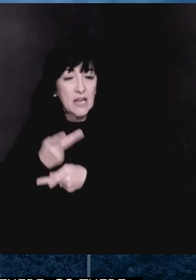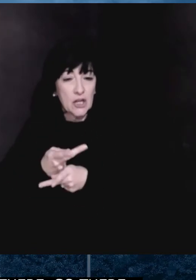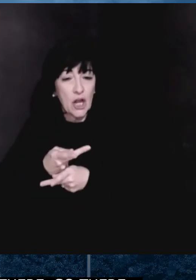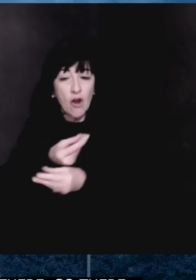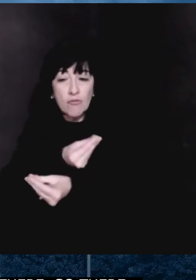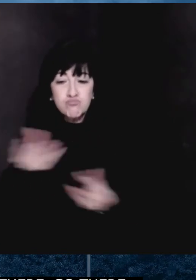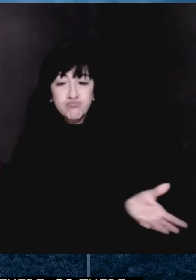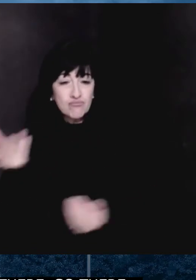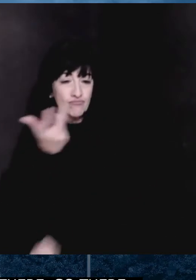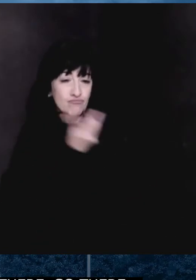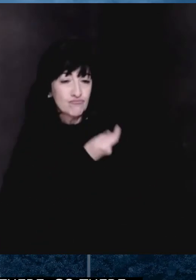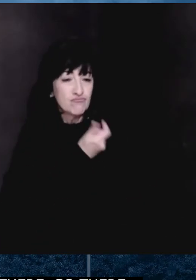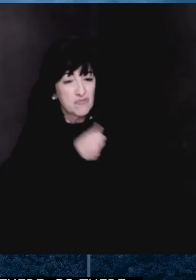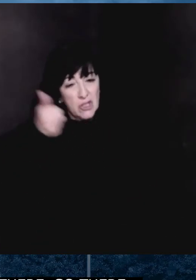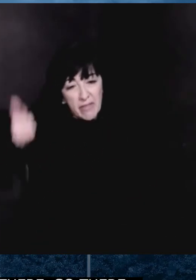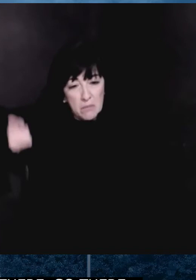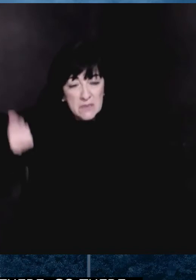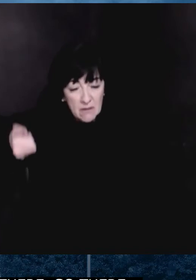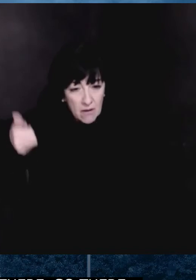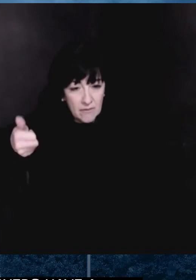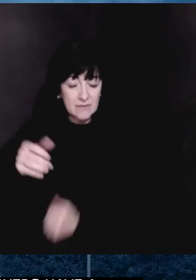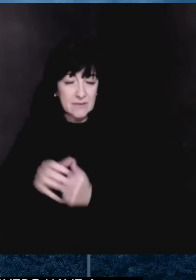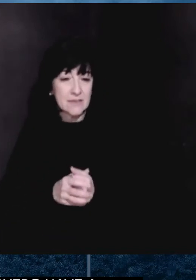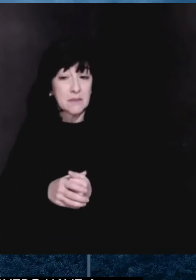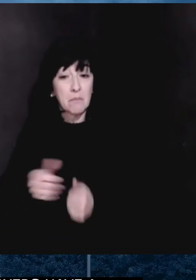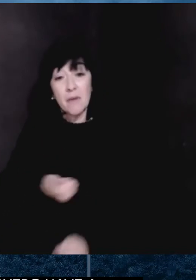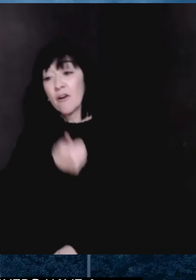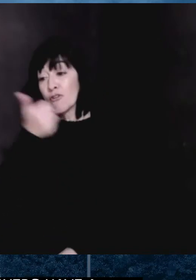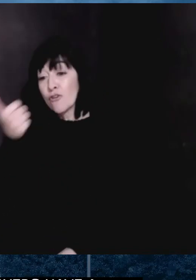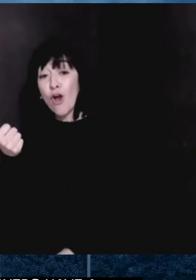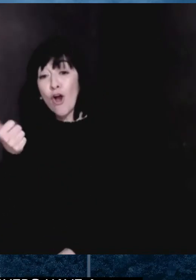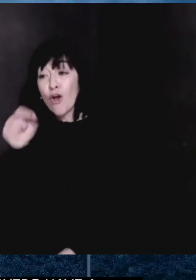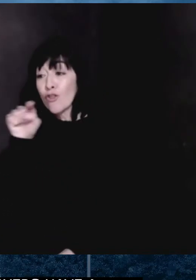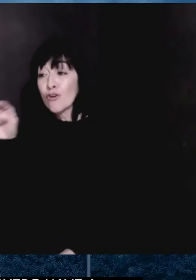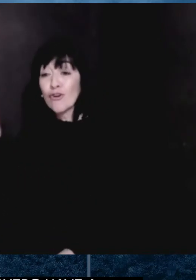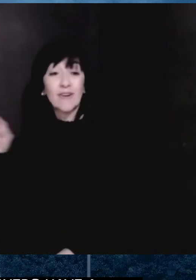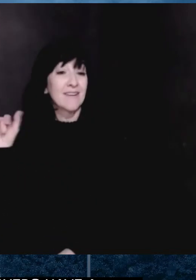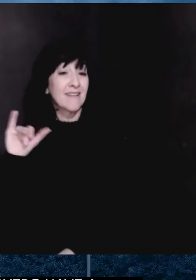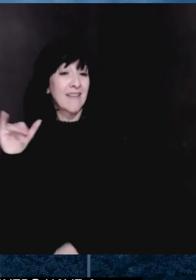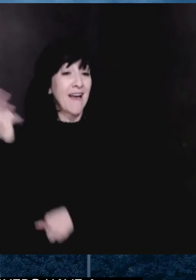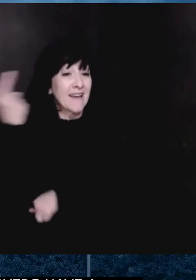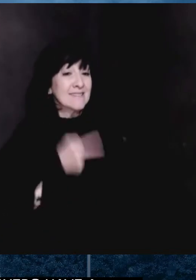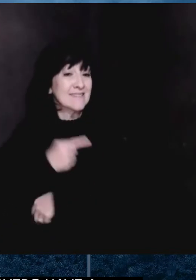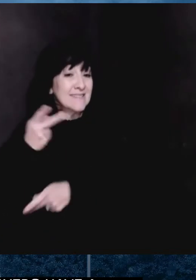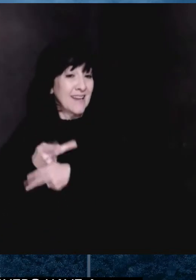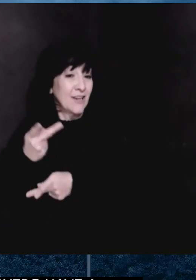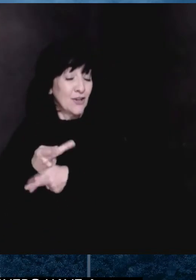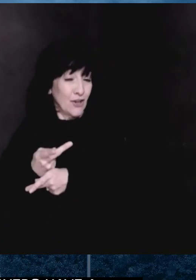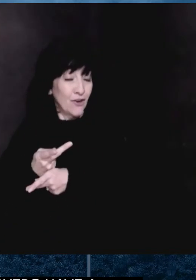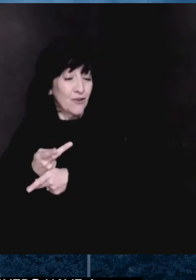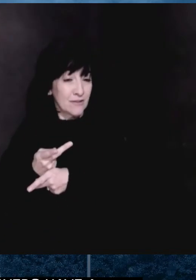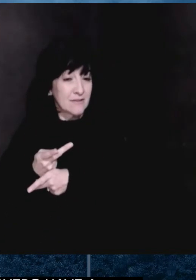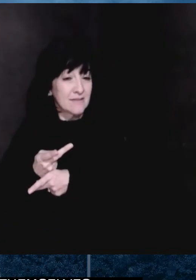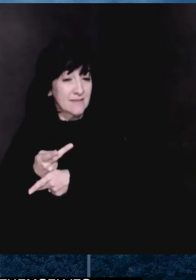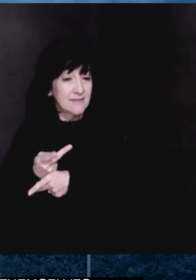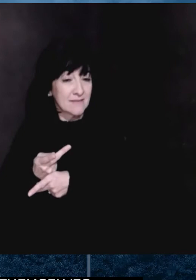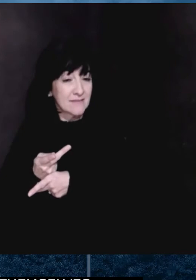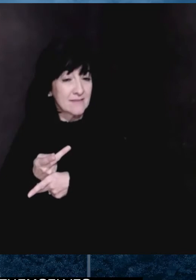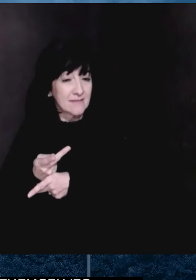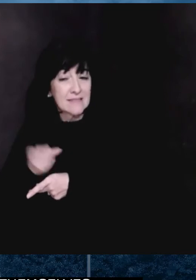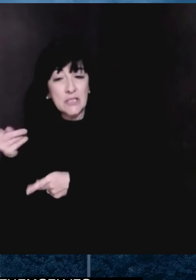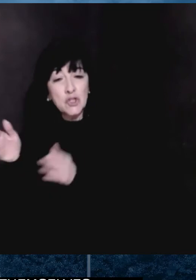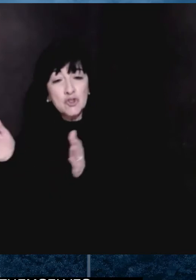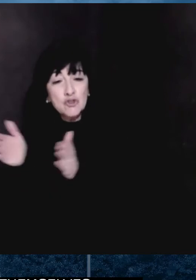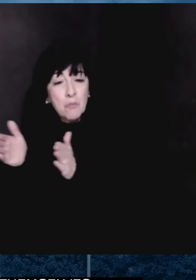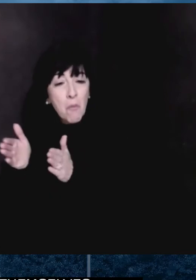But there's other examples. Childcare is one that I use at times, where often they're small